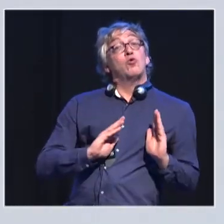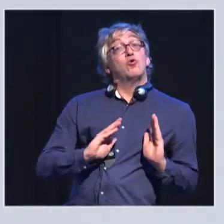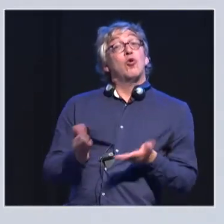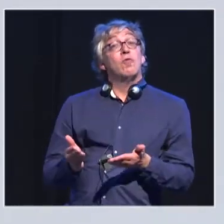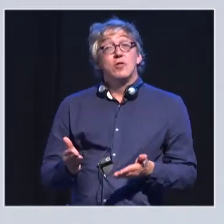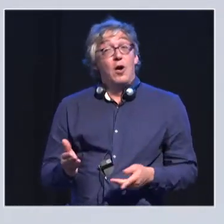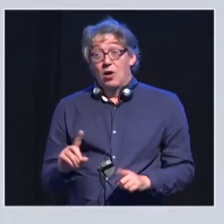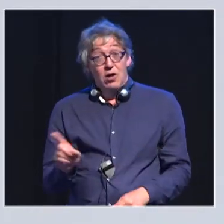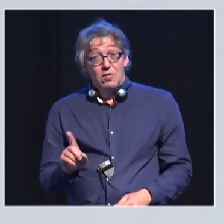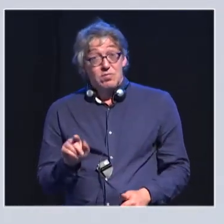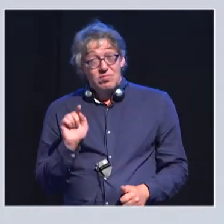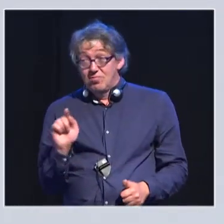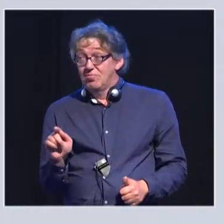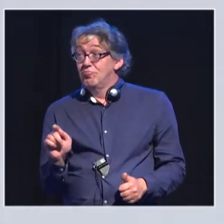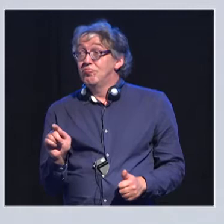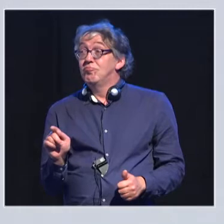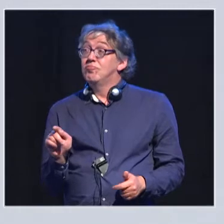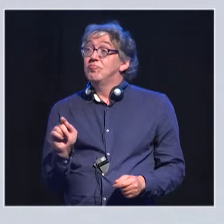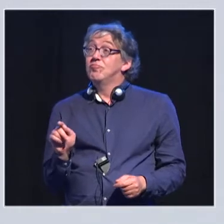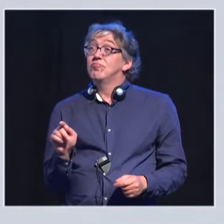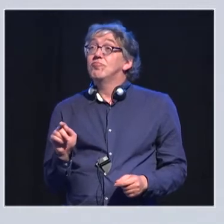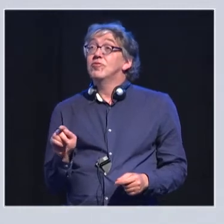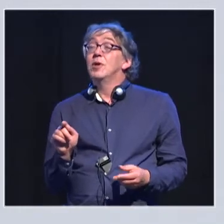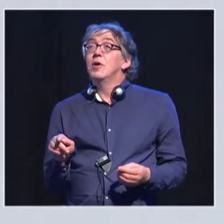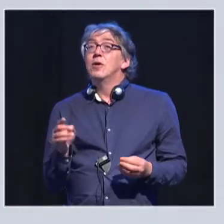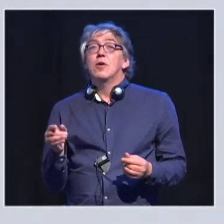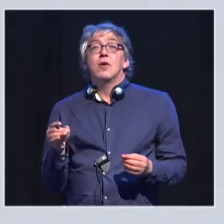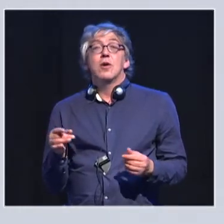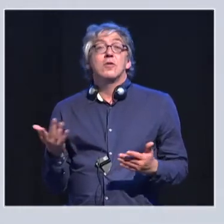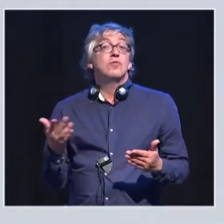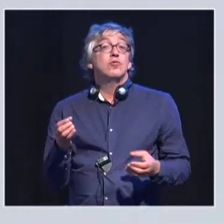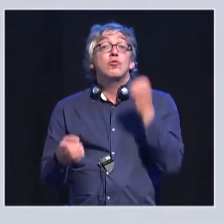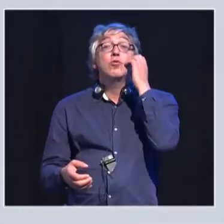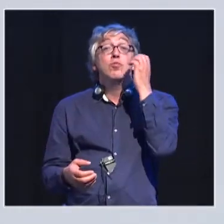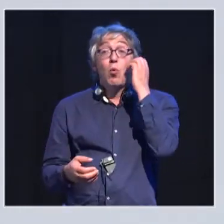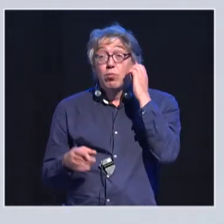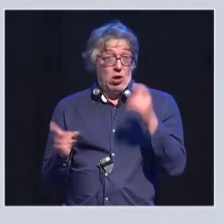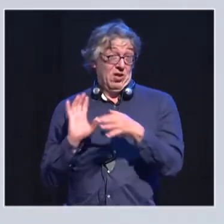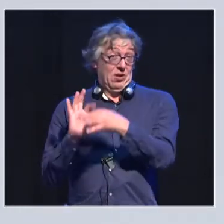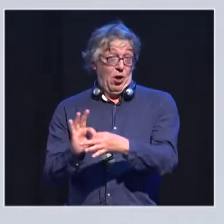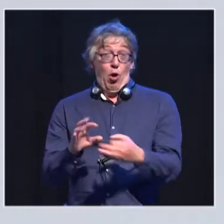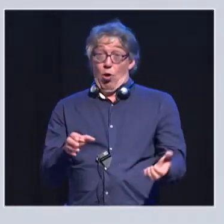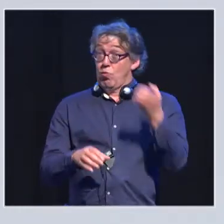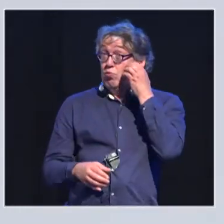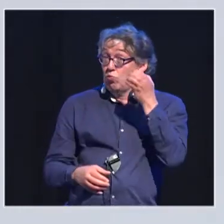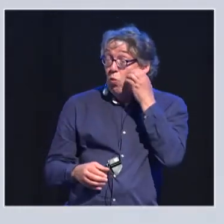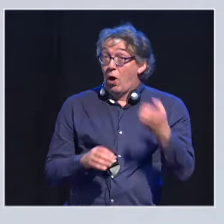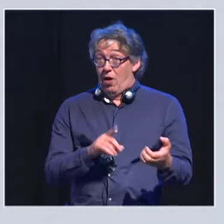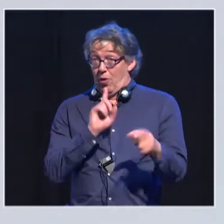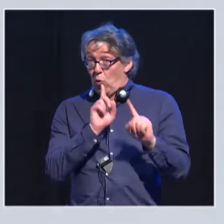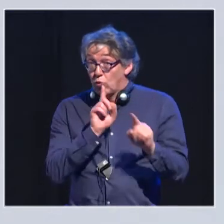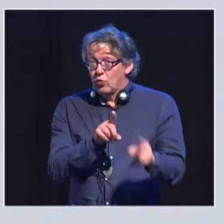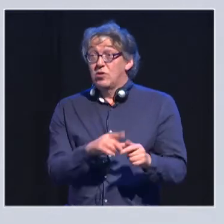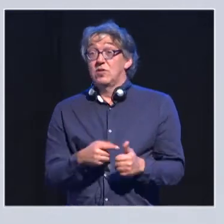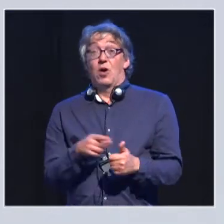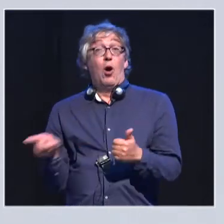cash on delivery, but this is also about mobile wallet. This is about online